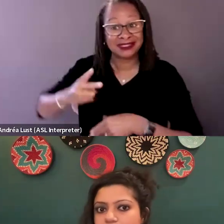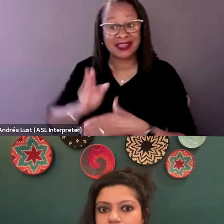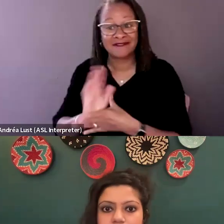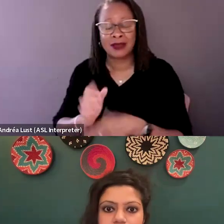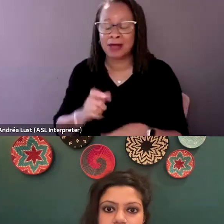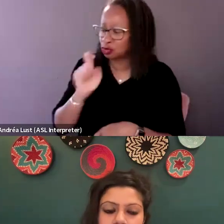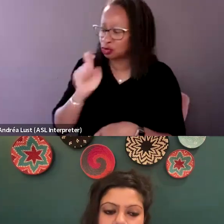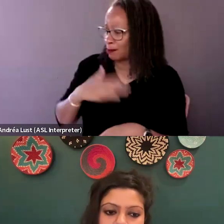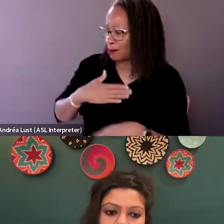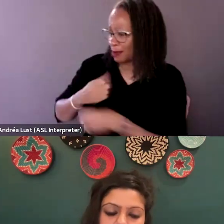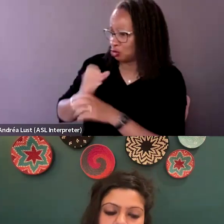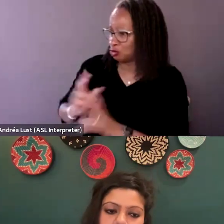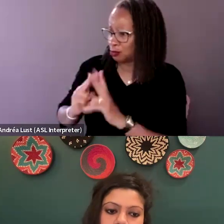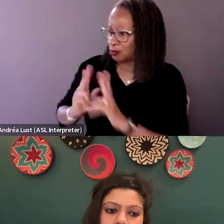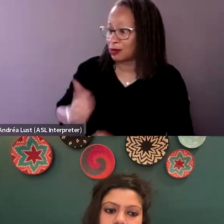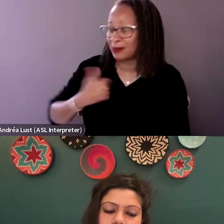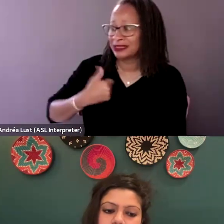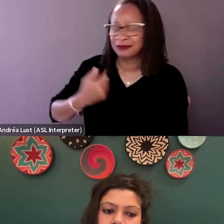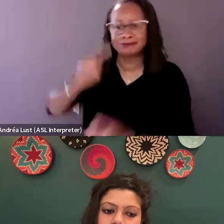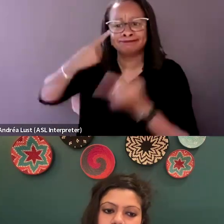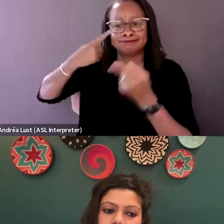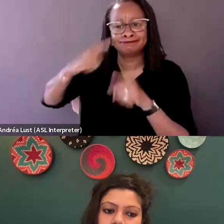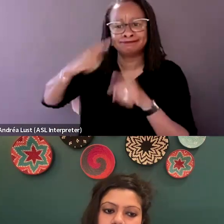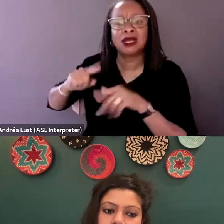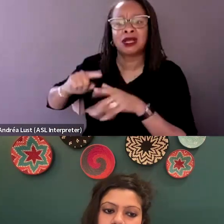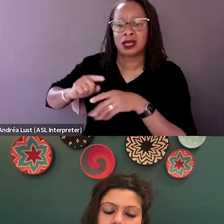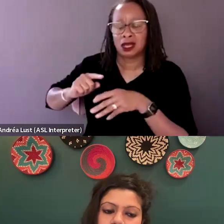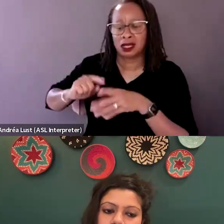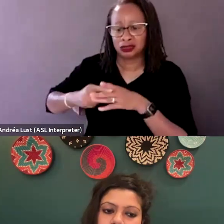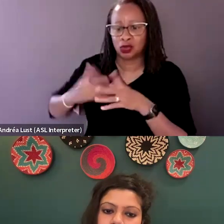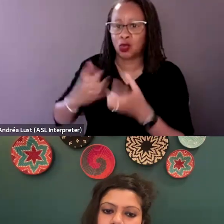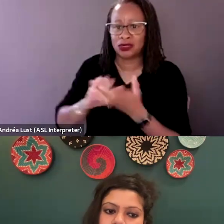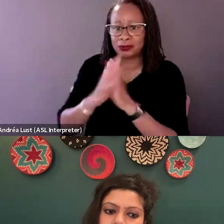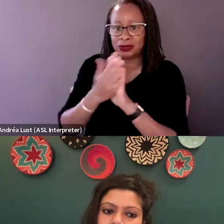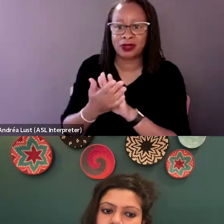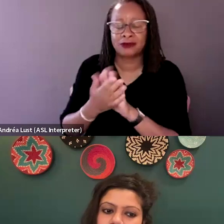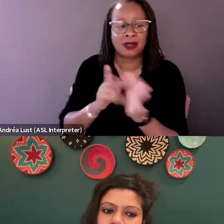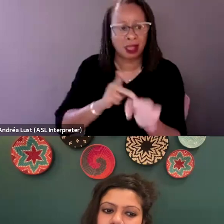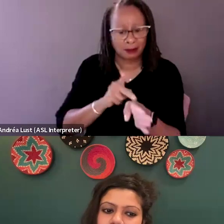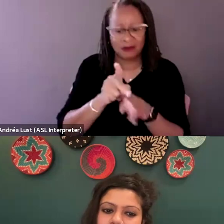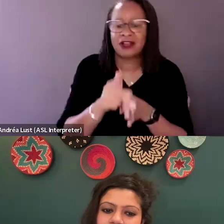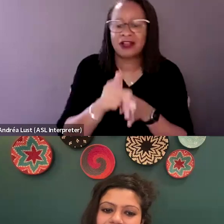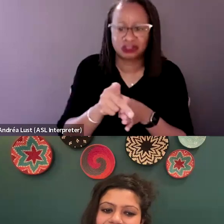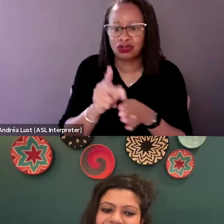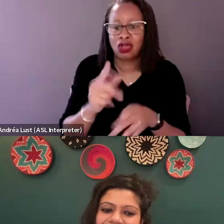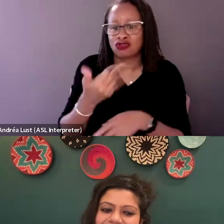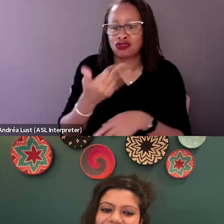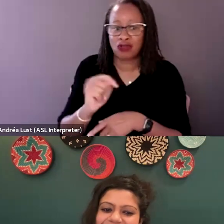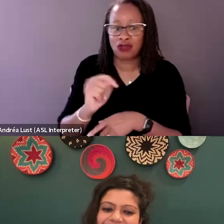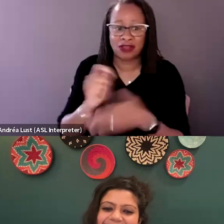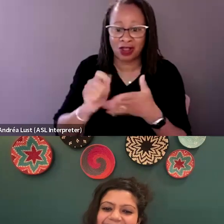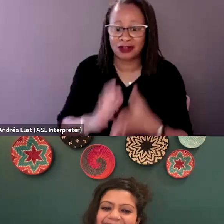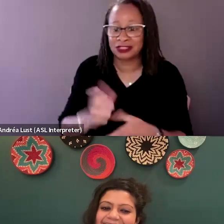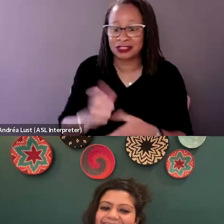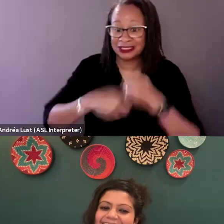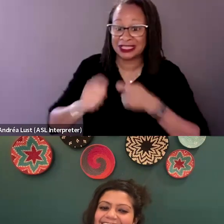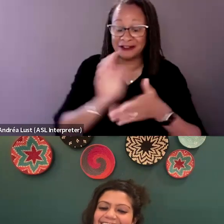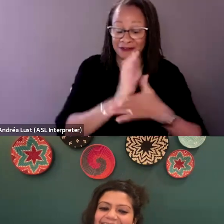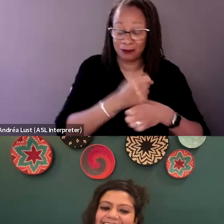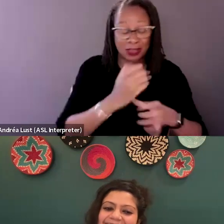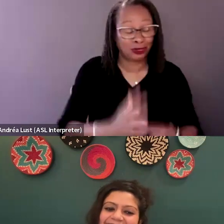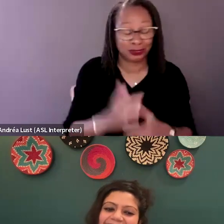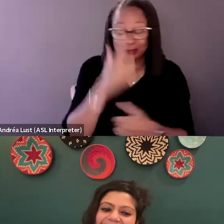in a certain legacy or cultural sort of historical trajectory of filmmaking that felt to me fairly distinct from